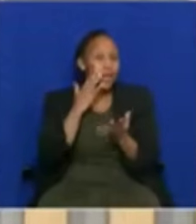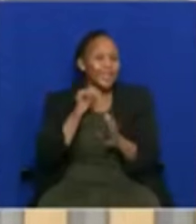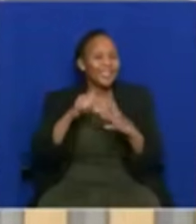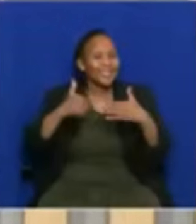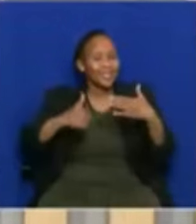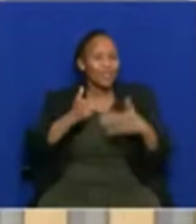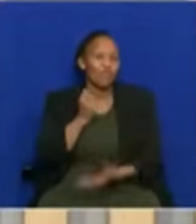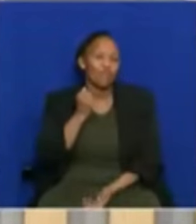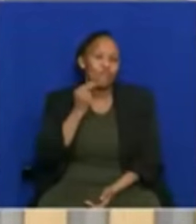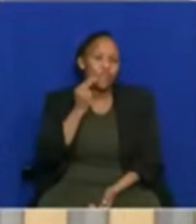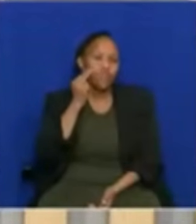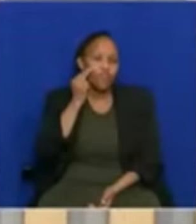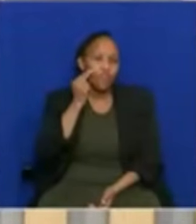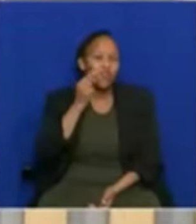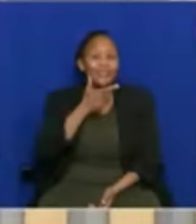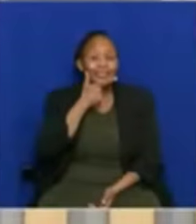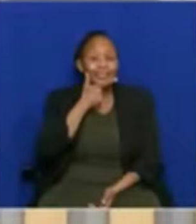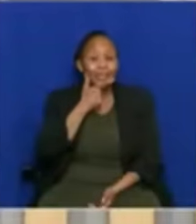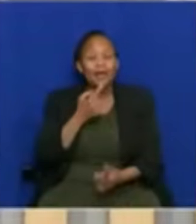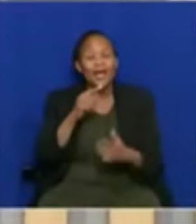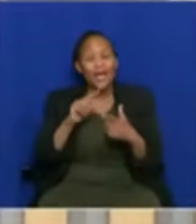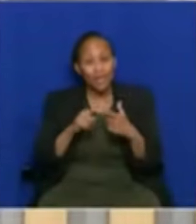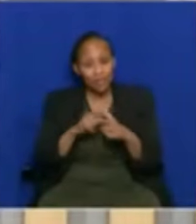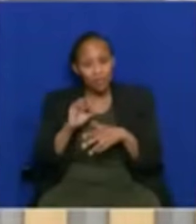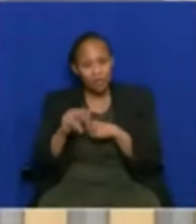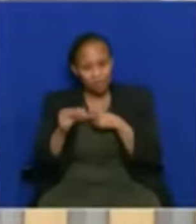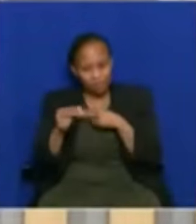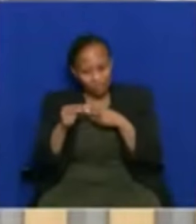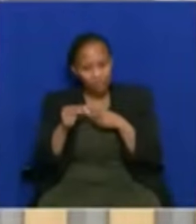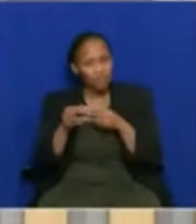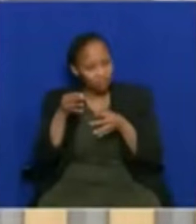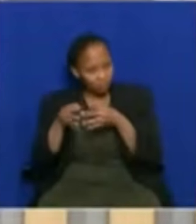briefed within that short period after that approval.